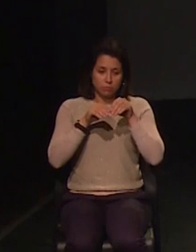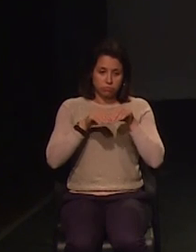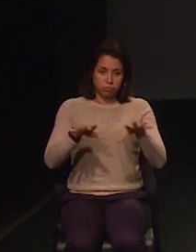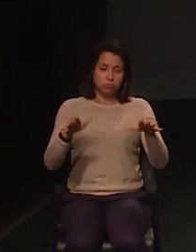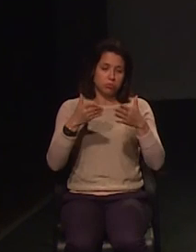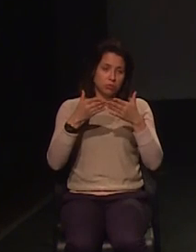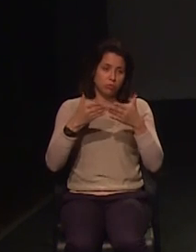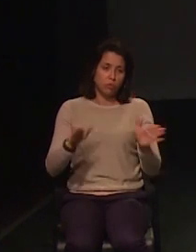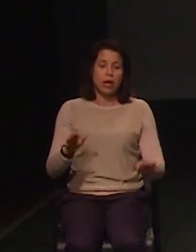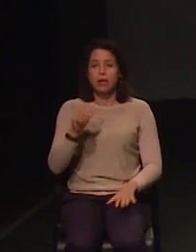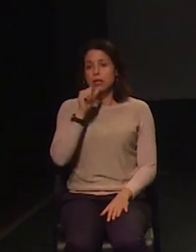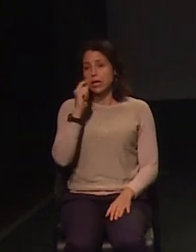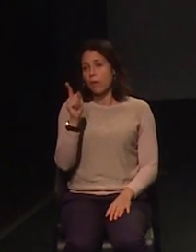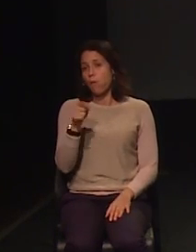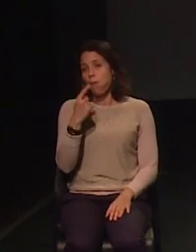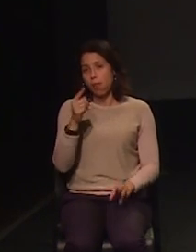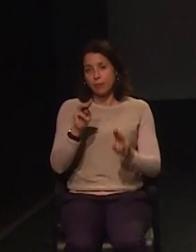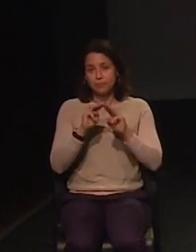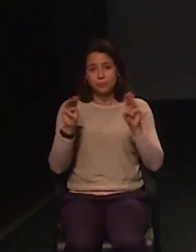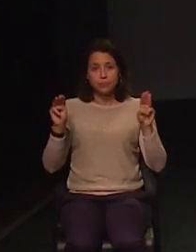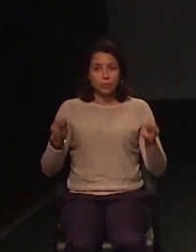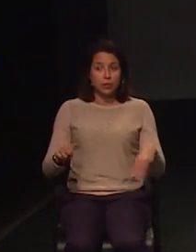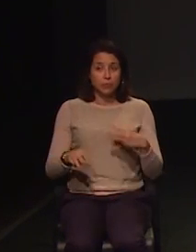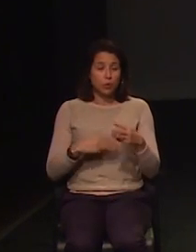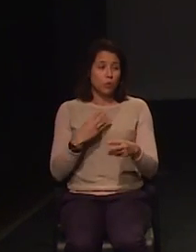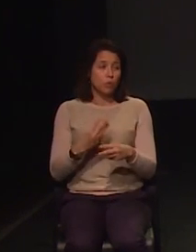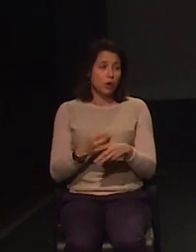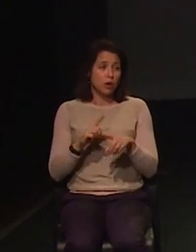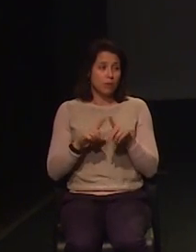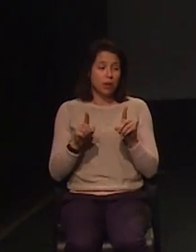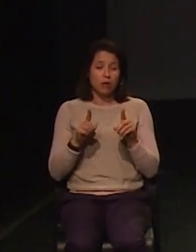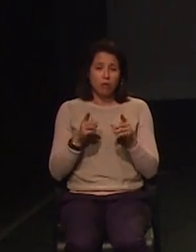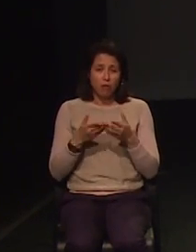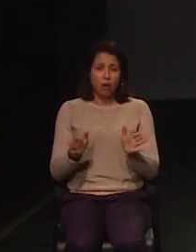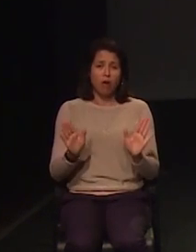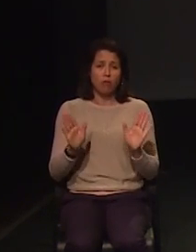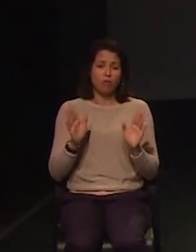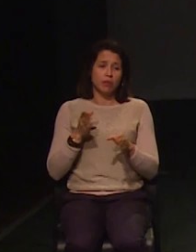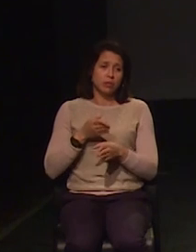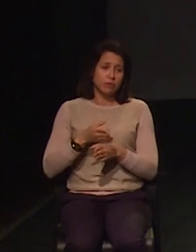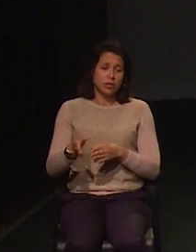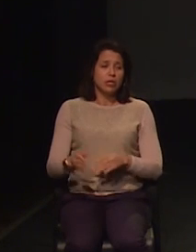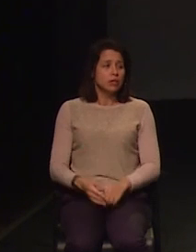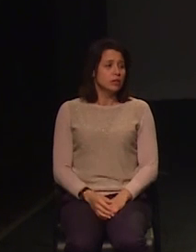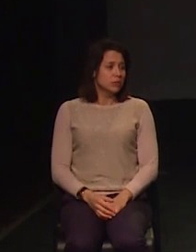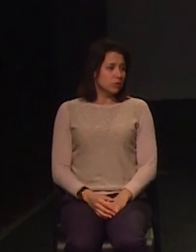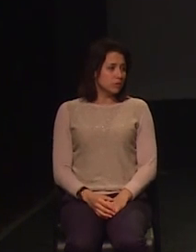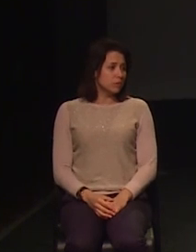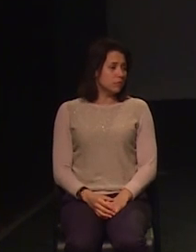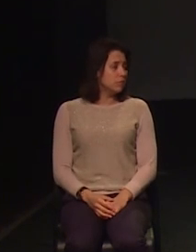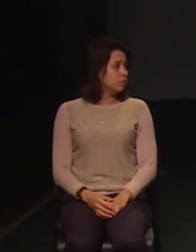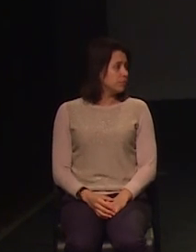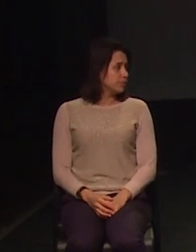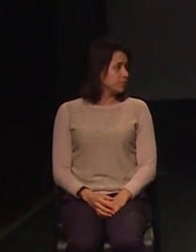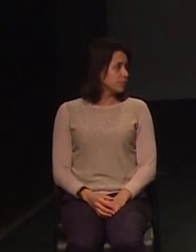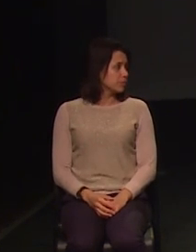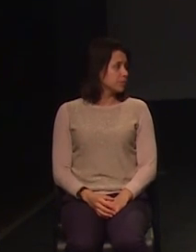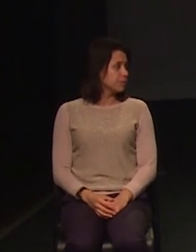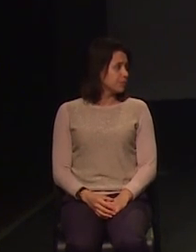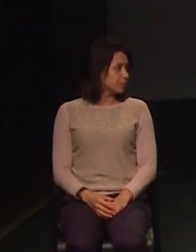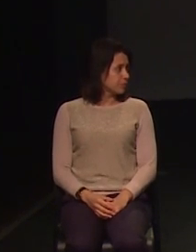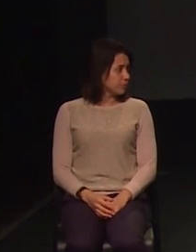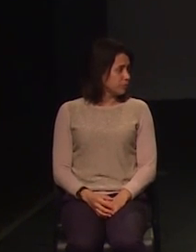in the museum world, but all over the field. The good thing, of course, is that it is a piece of